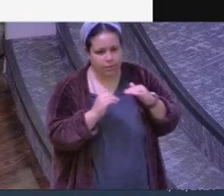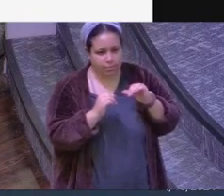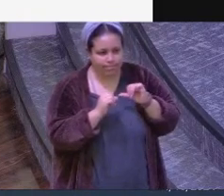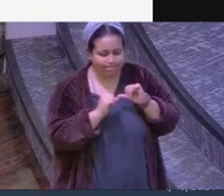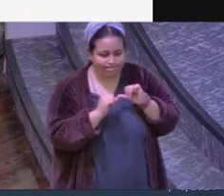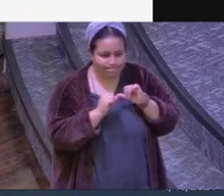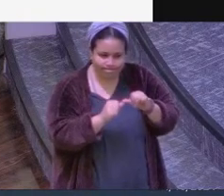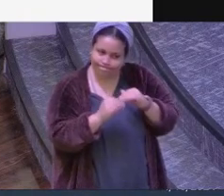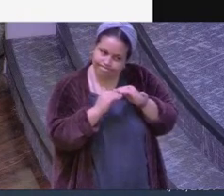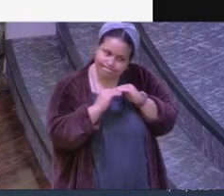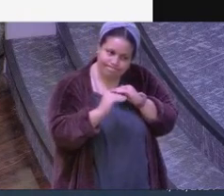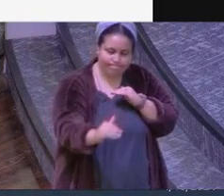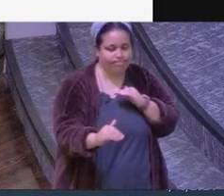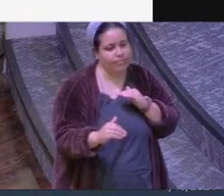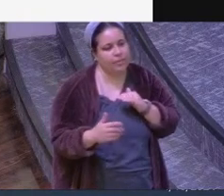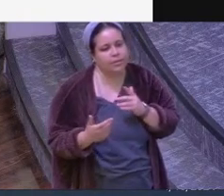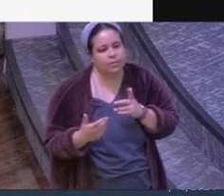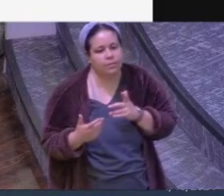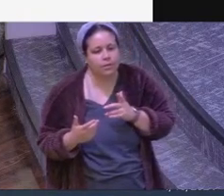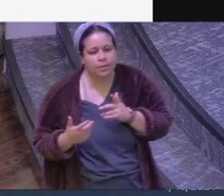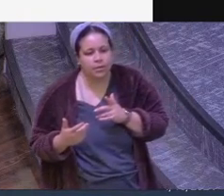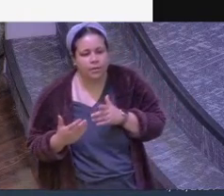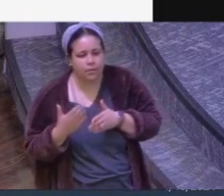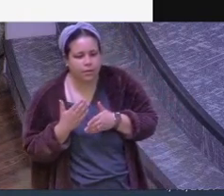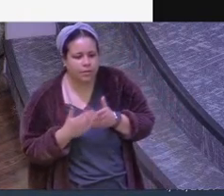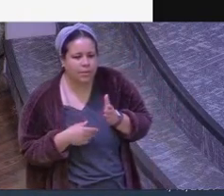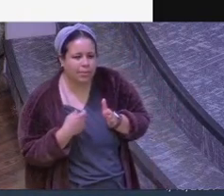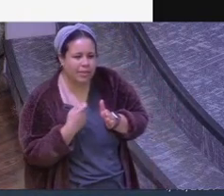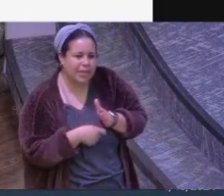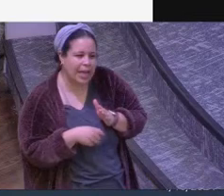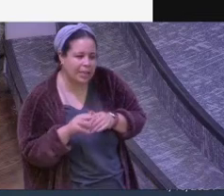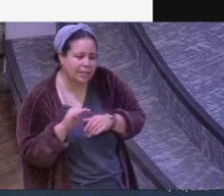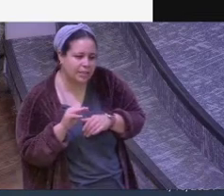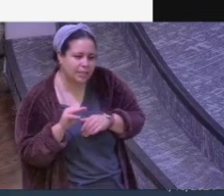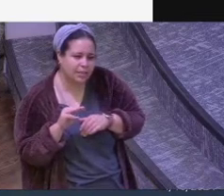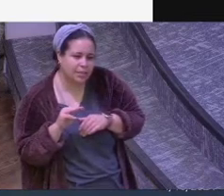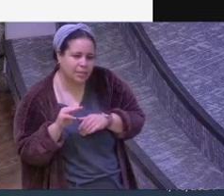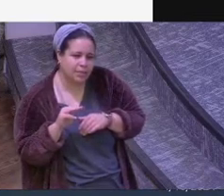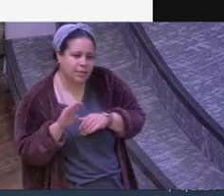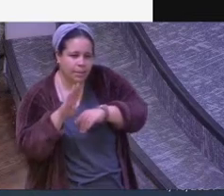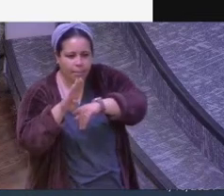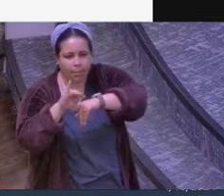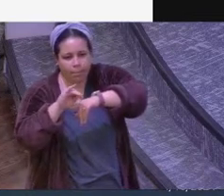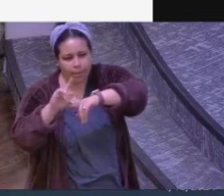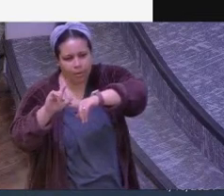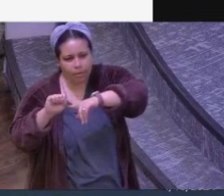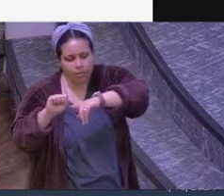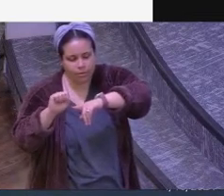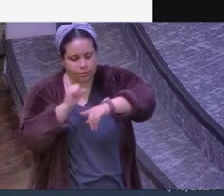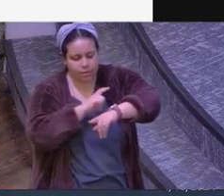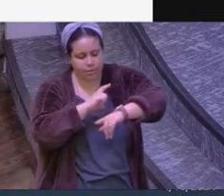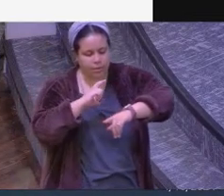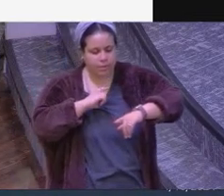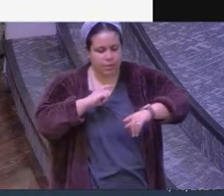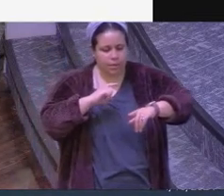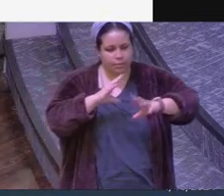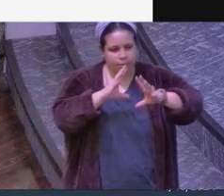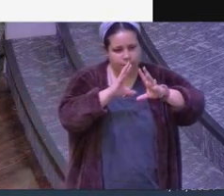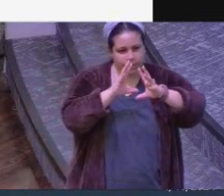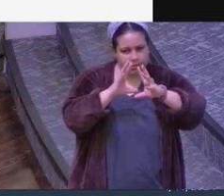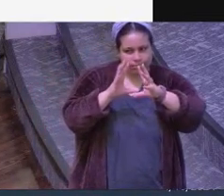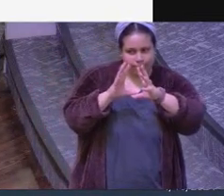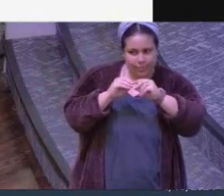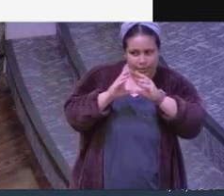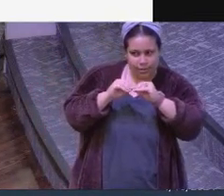forward. There were several tax bills that were kind of bounced around in the legislative session this year that we kind of keep an eye